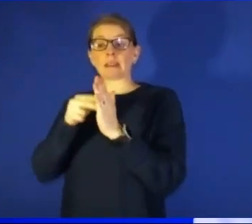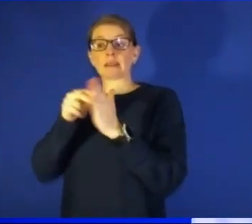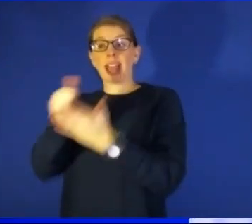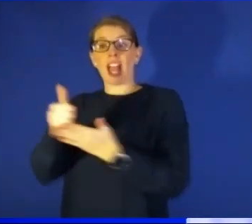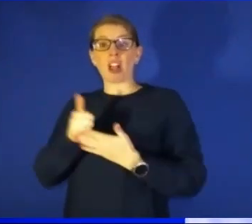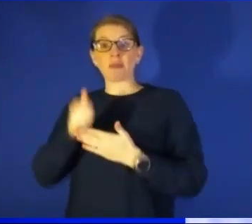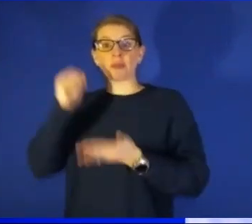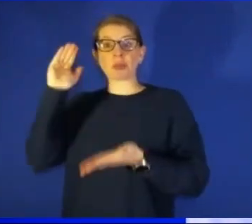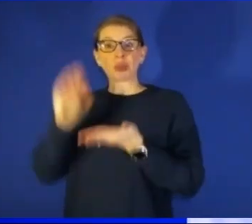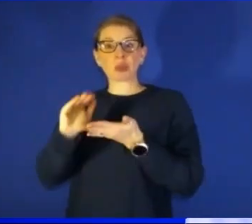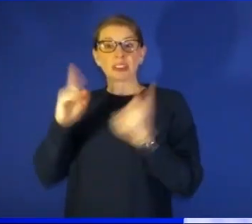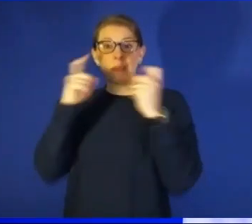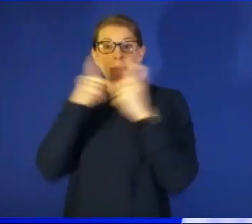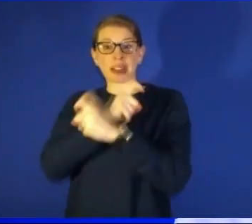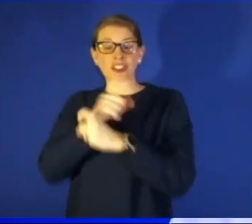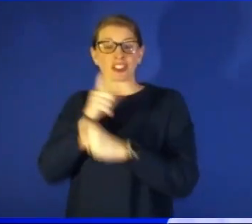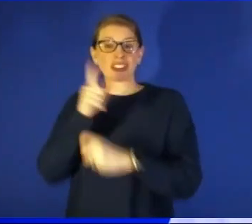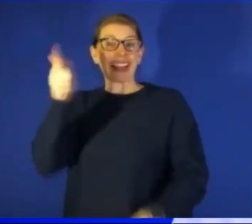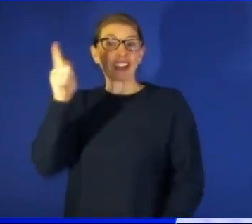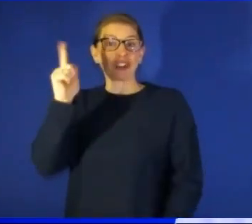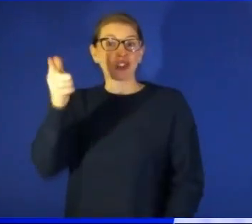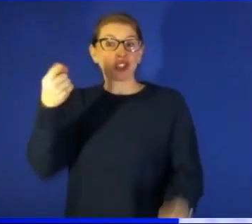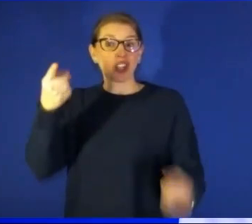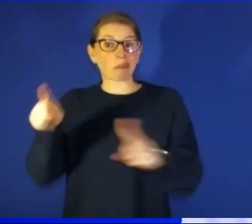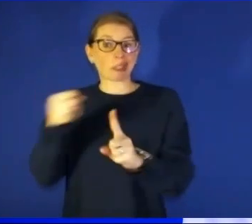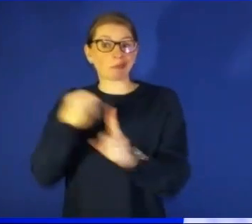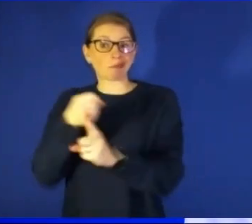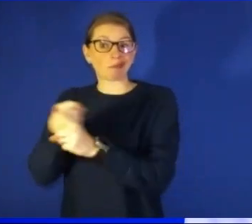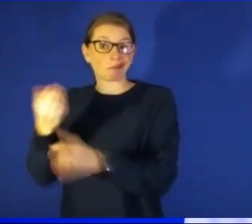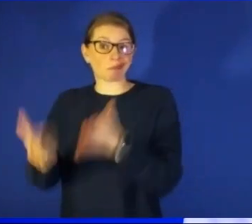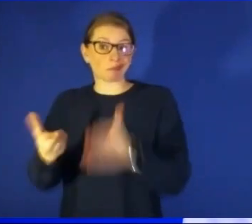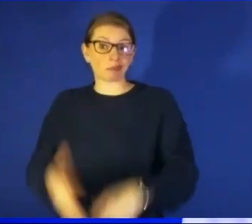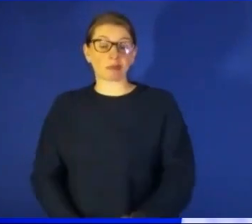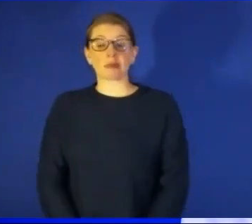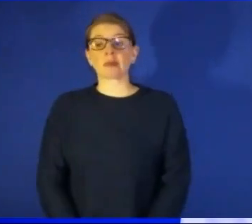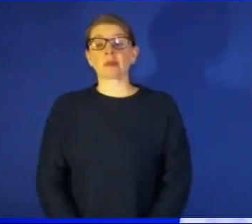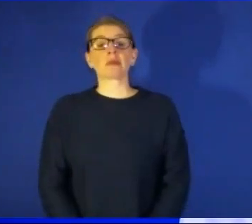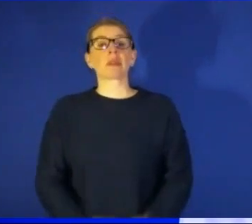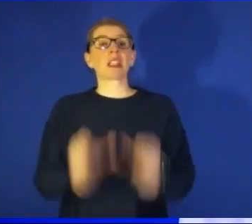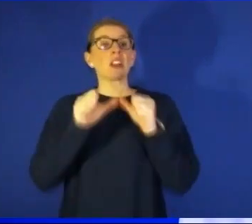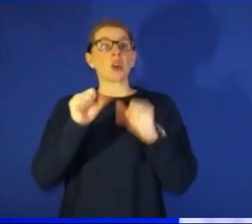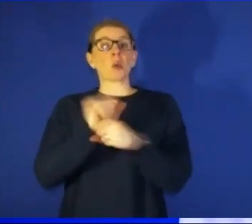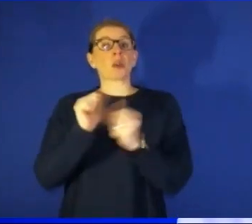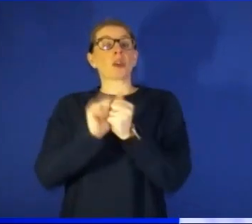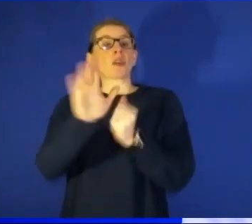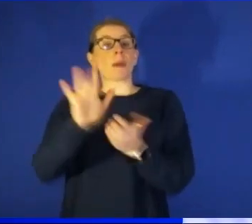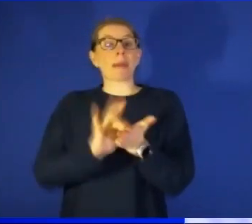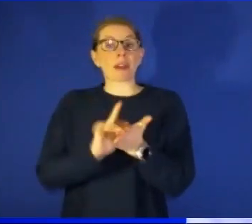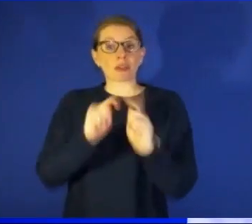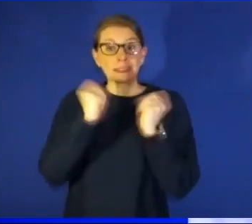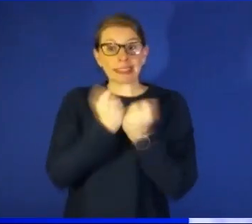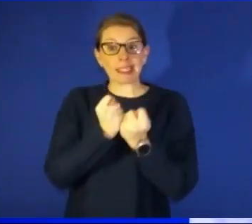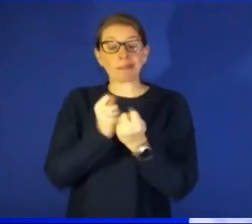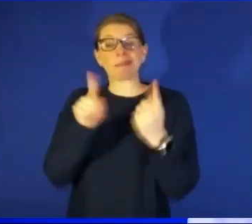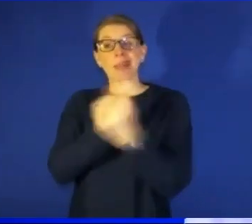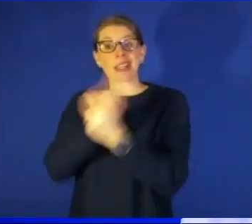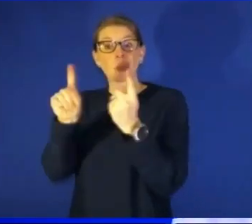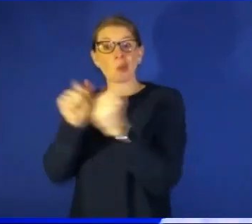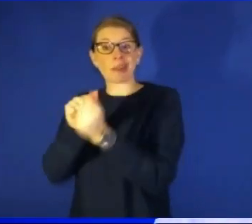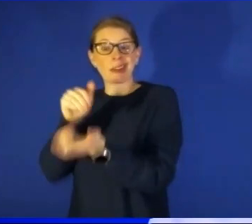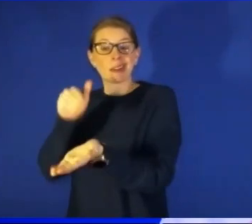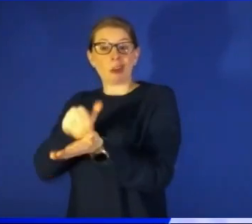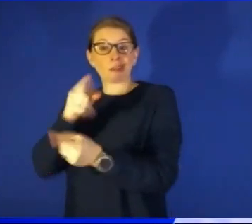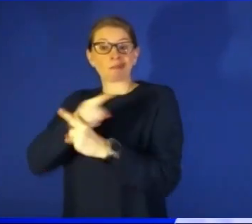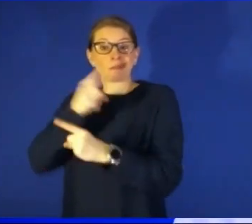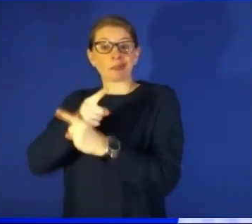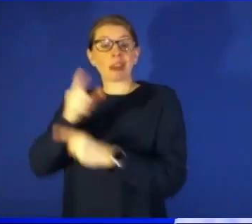down the line. So that's very important. Continue to work with your medical team, see your physicians. Obviously, we know cases are going down.